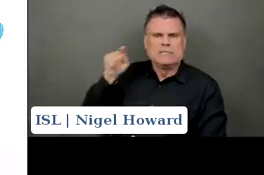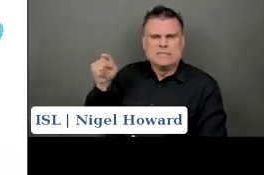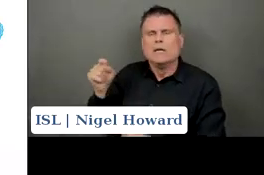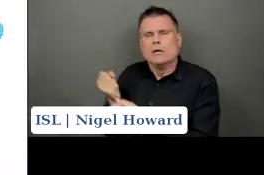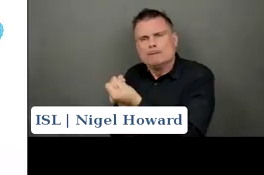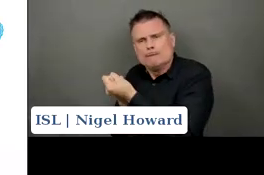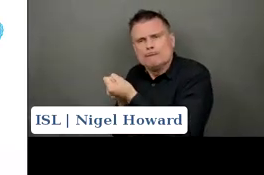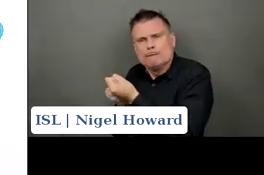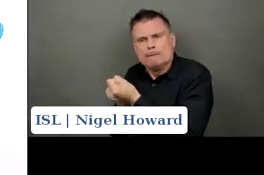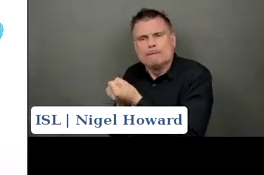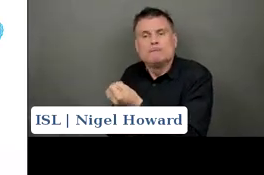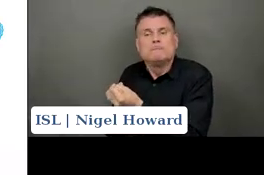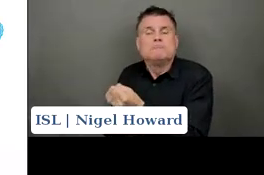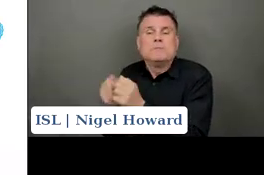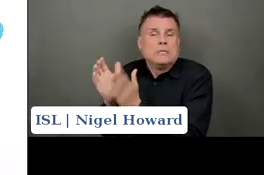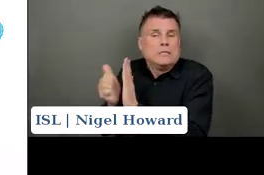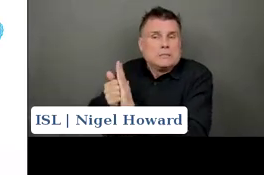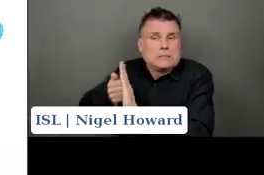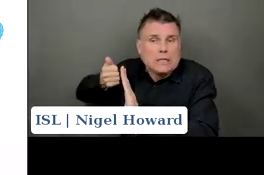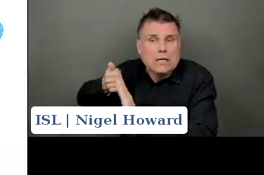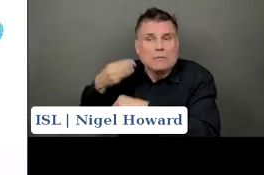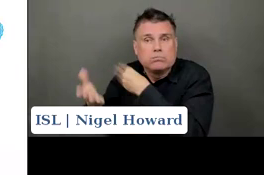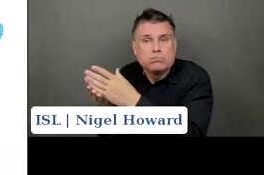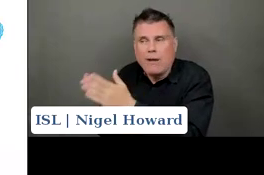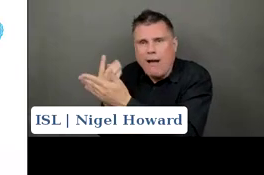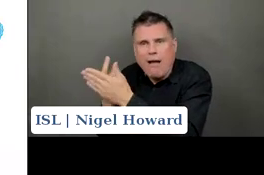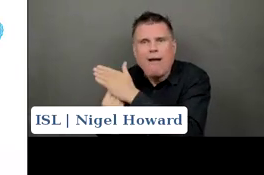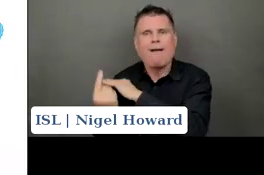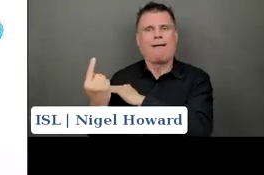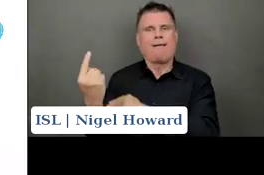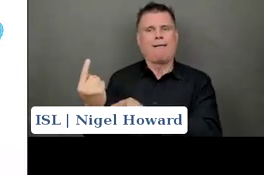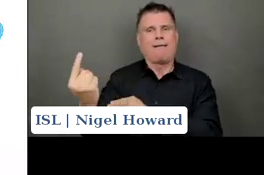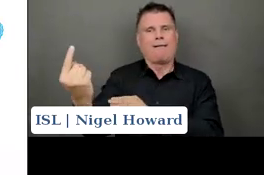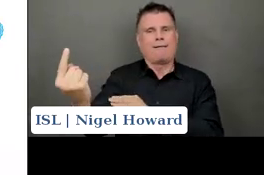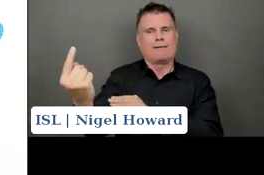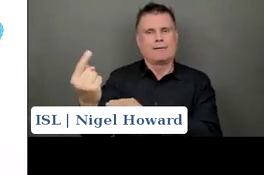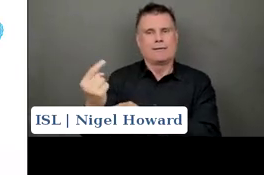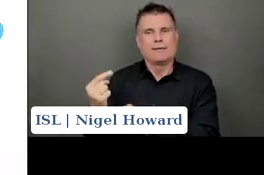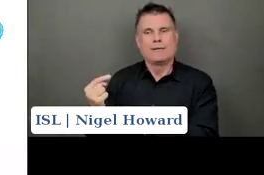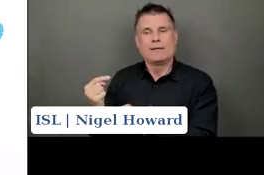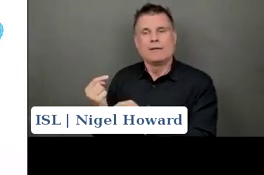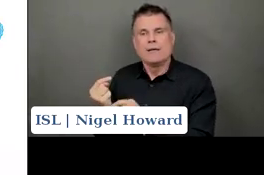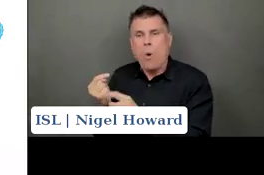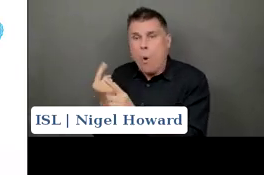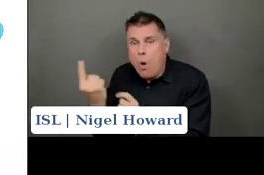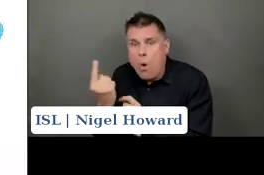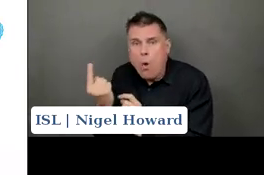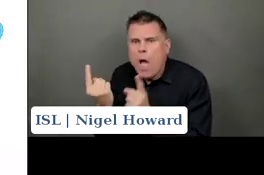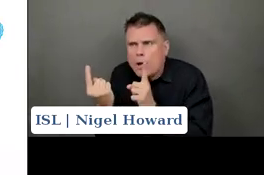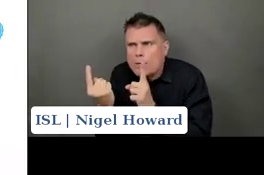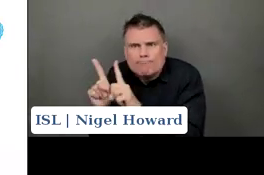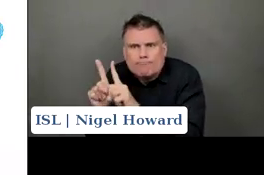lives with dignity and autonomy, supporting that person to perform those tasks themselves rather than doing such things for